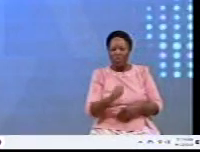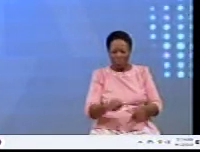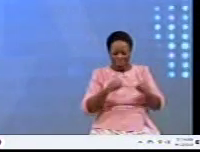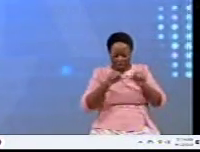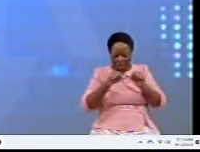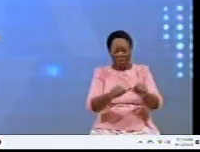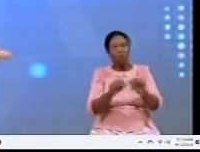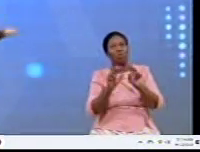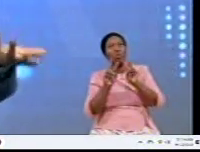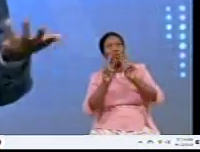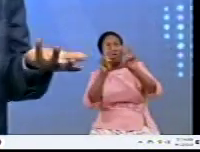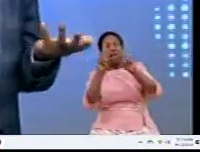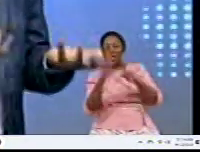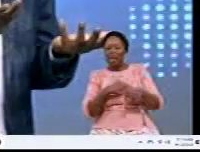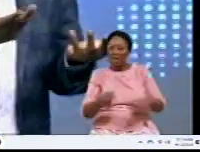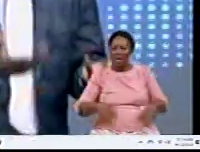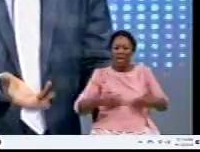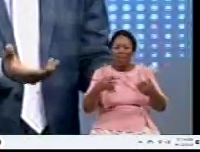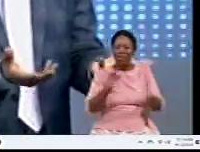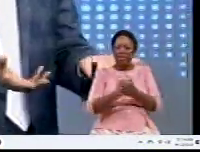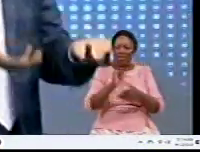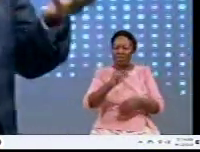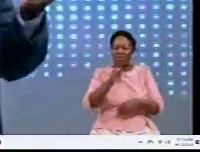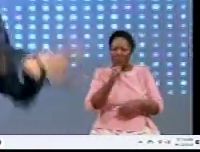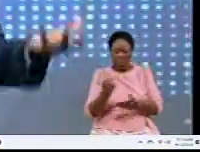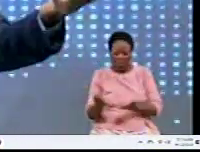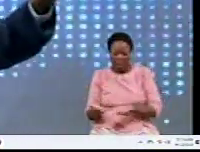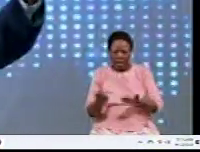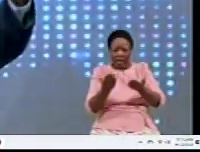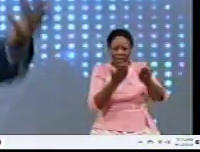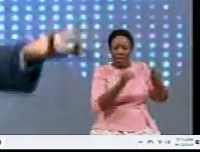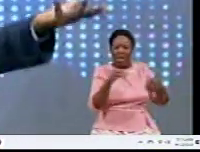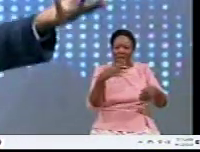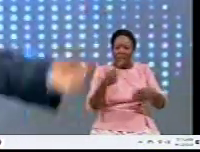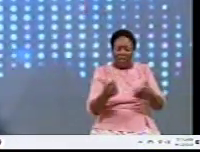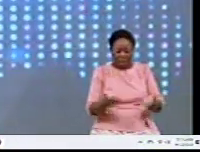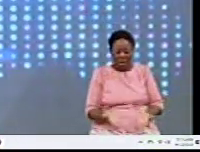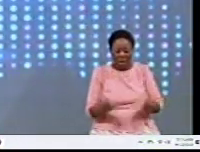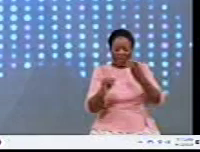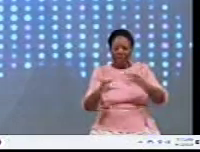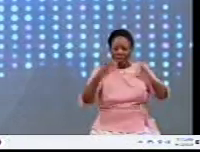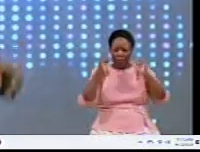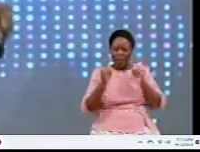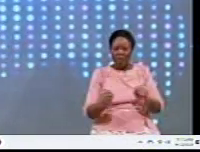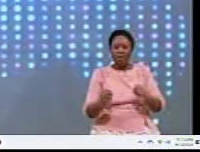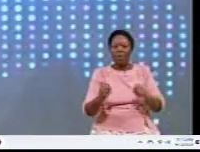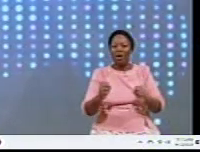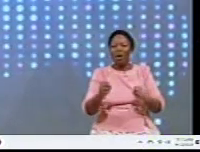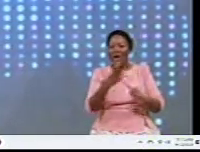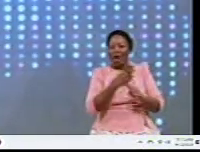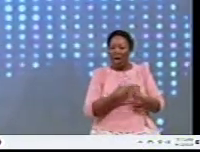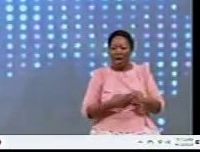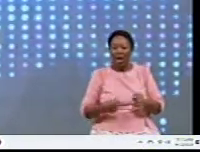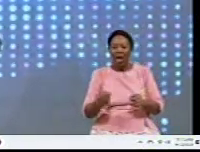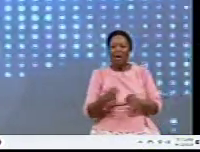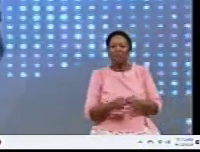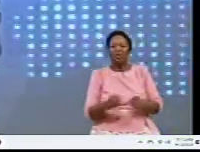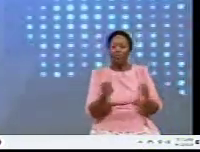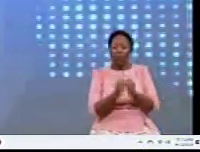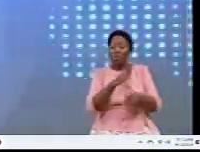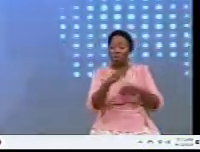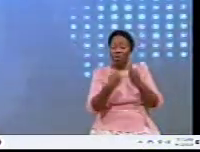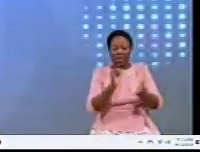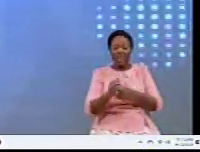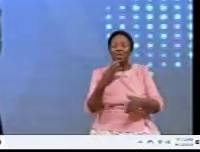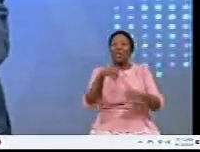looking, a life that is not having the lifting power and force of heaven in your